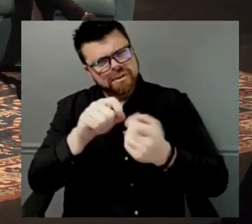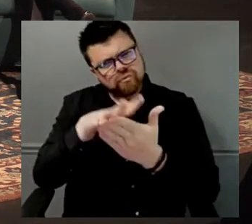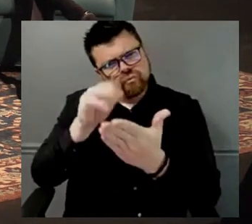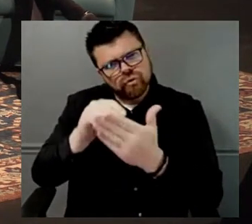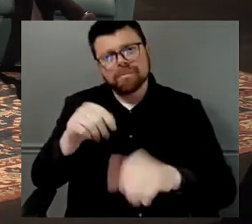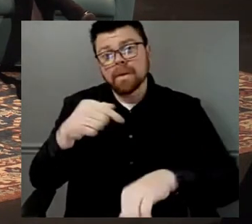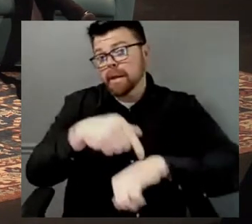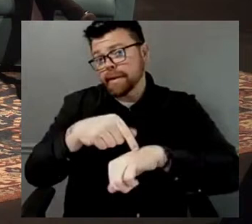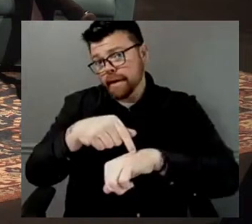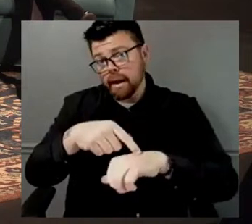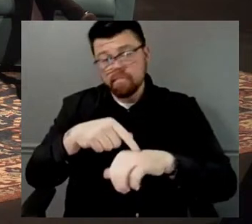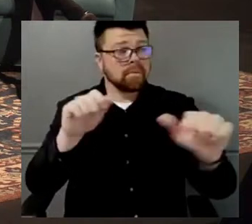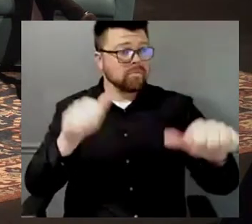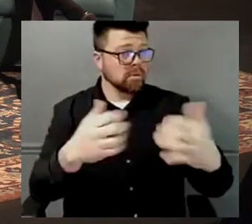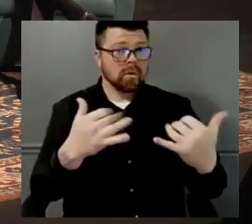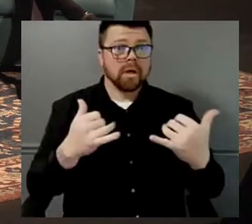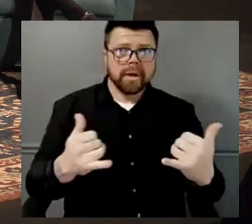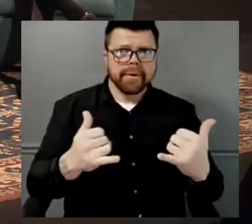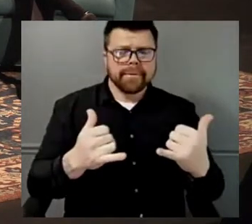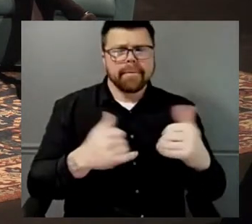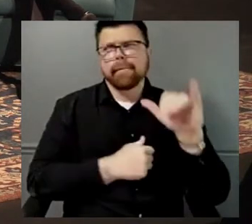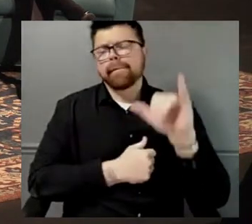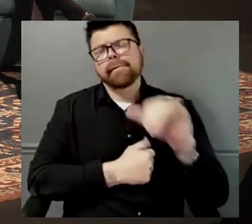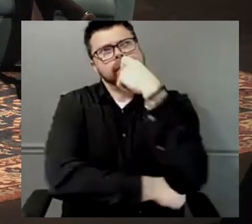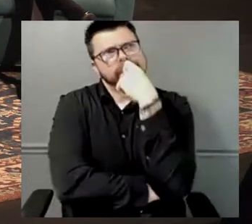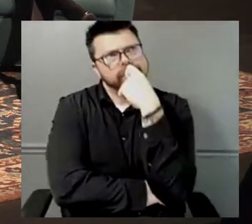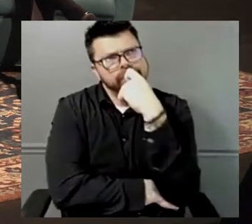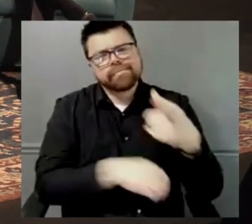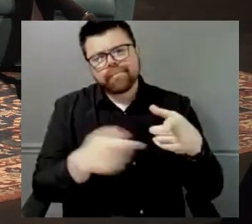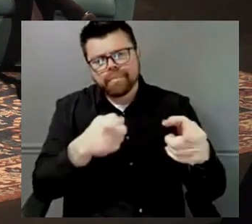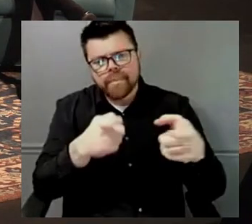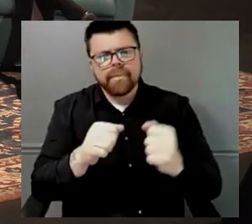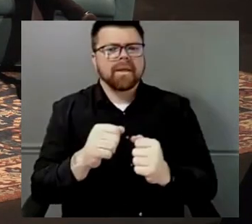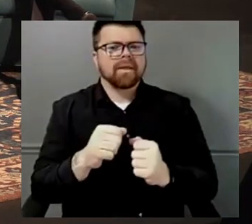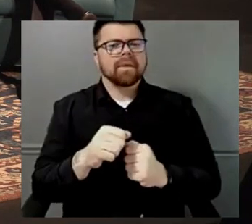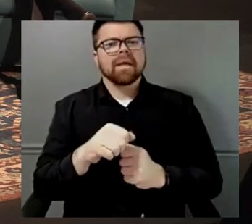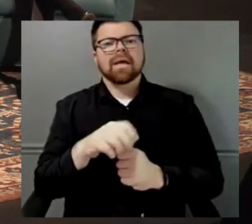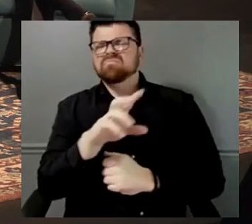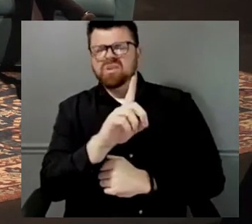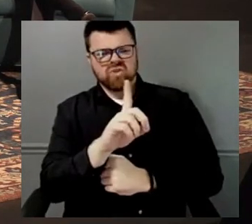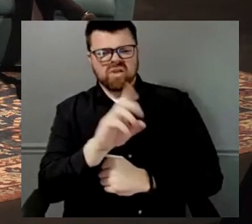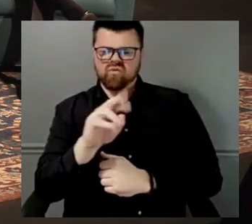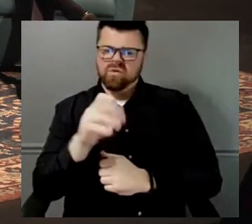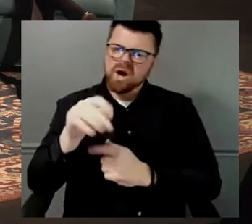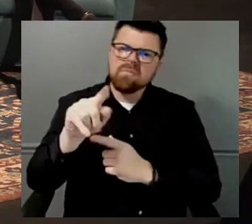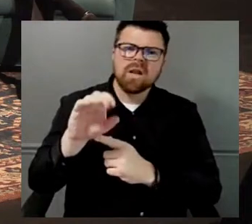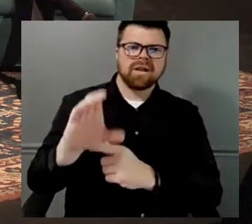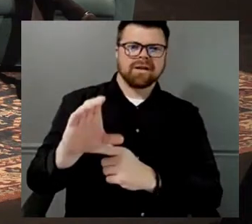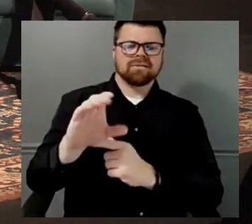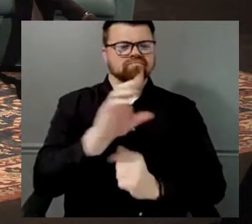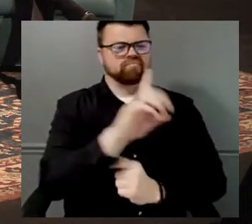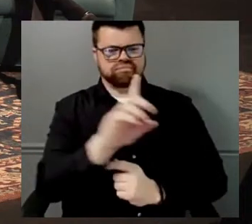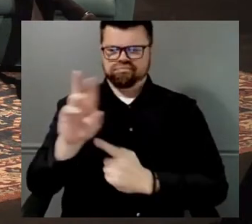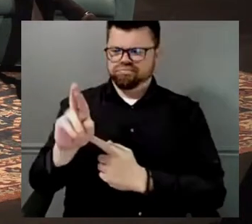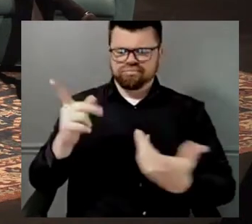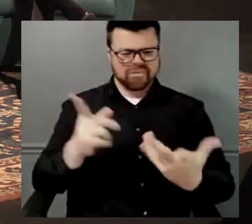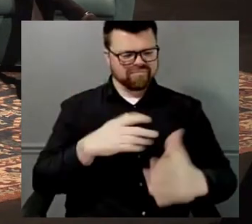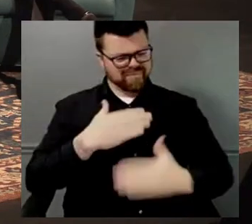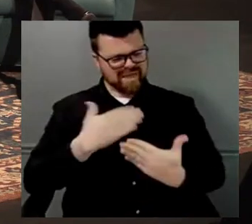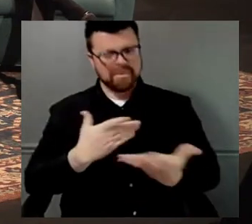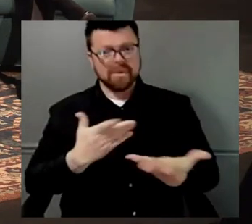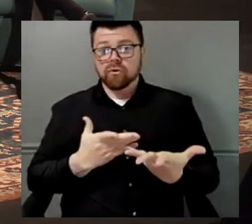to govern ourselves in this democratic republic. And we are so delighted to be joined here by